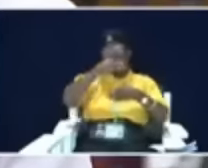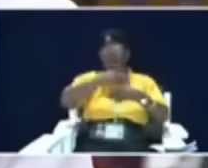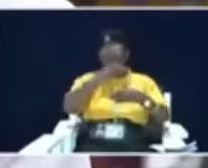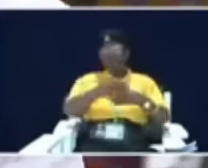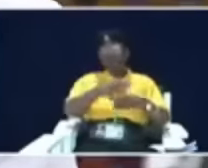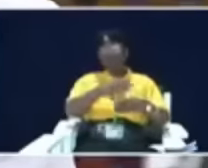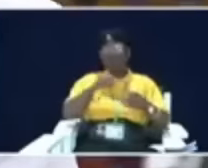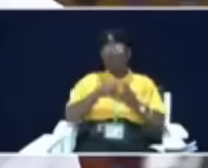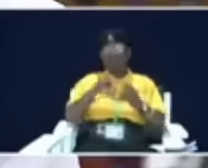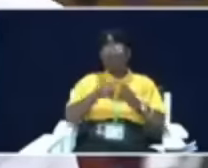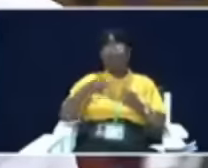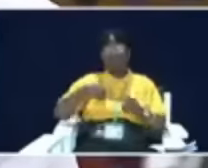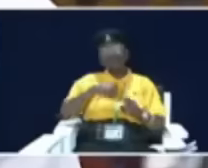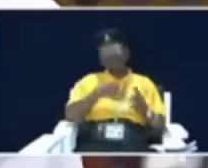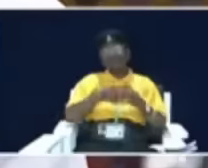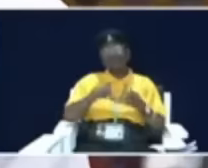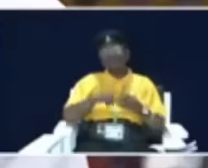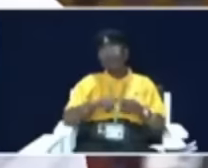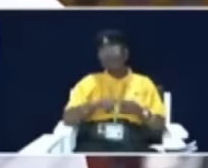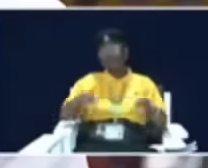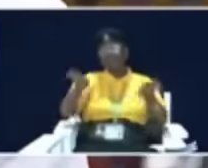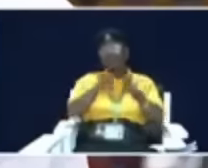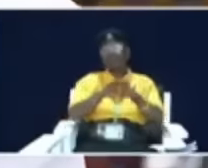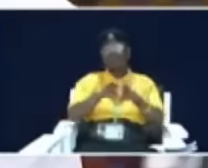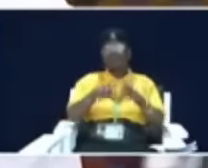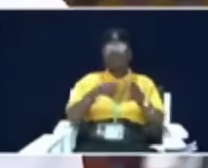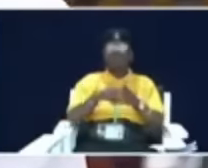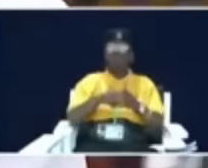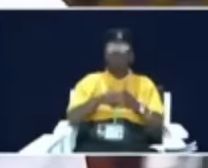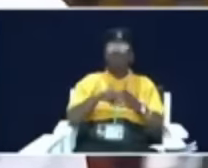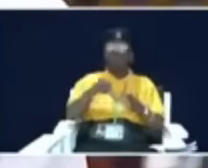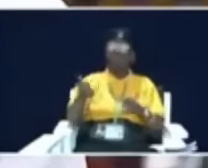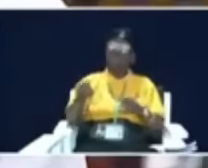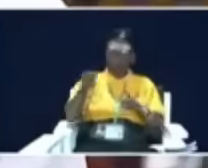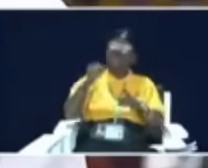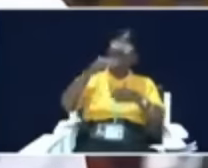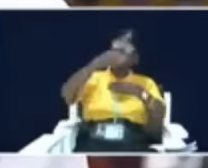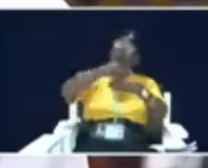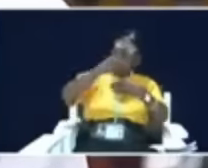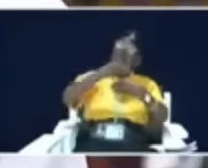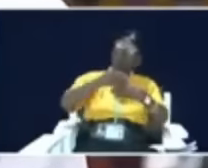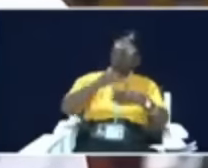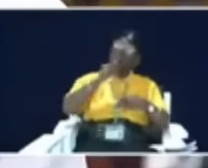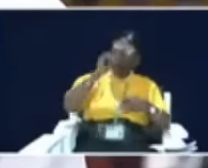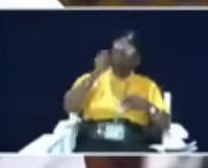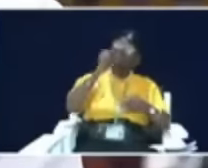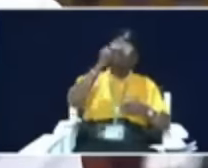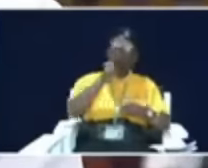up. This other word is a twin sister